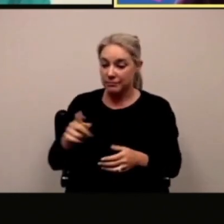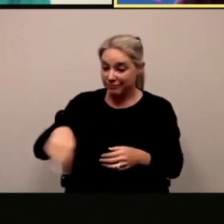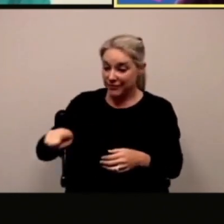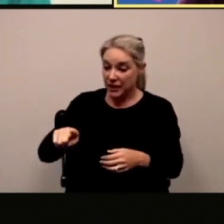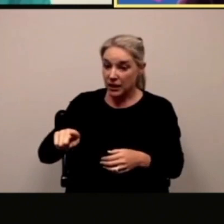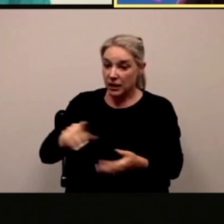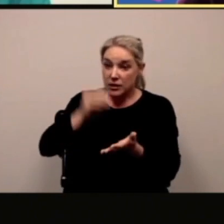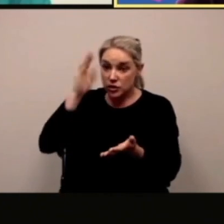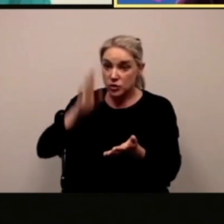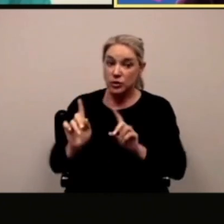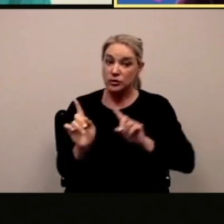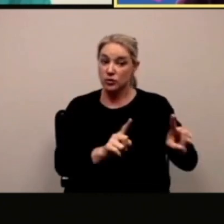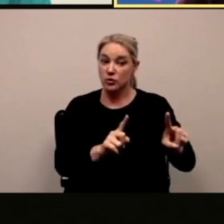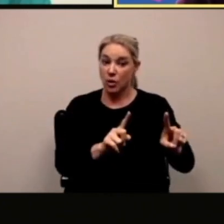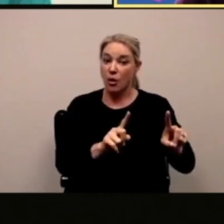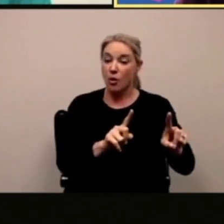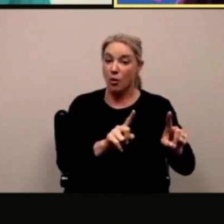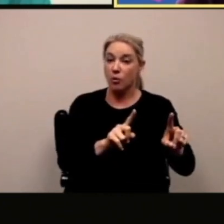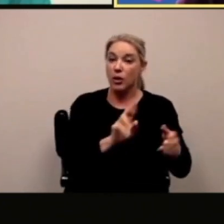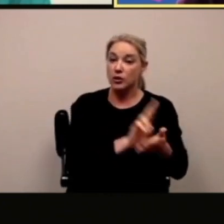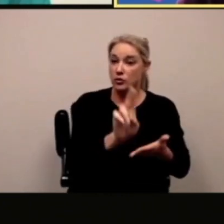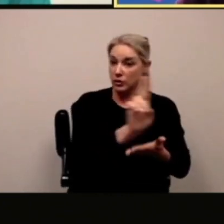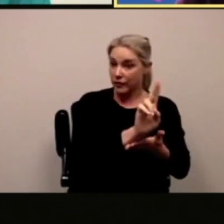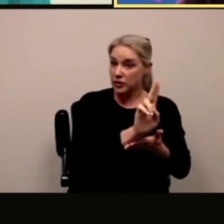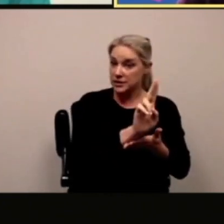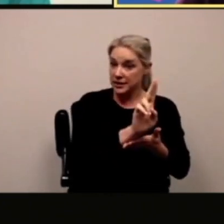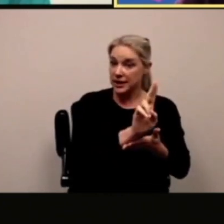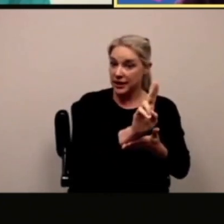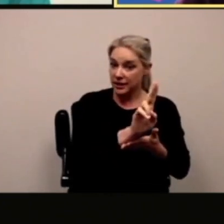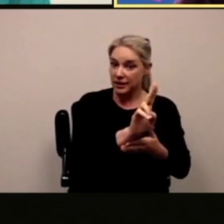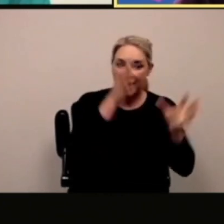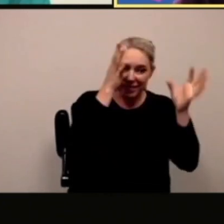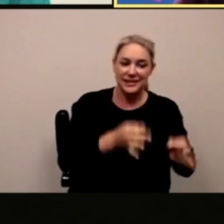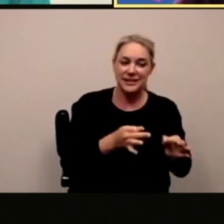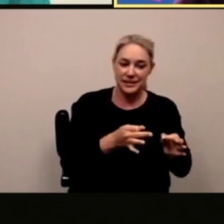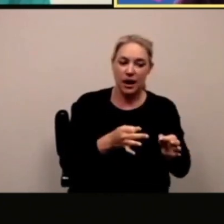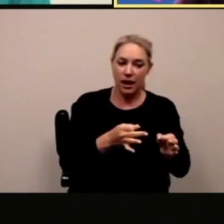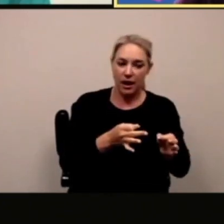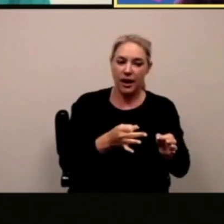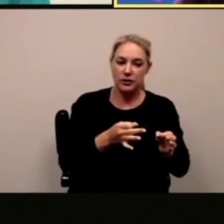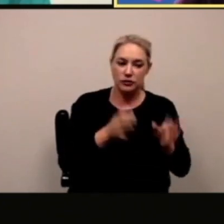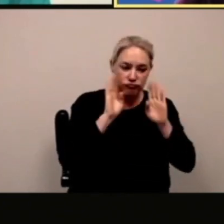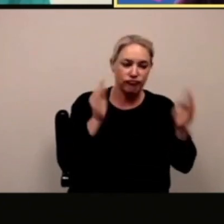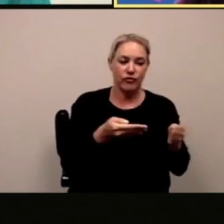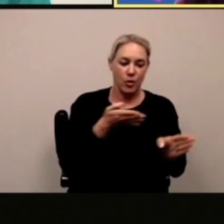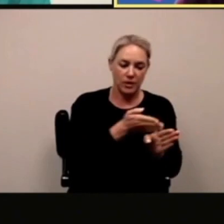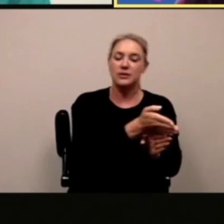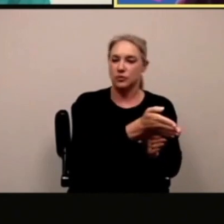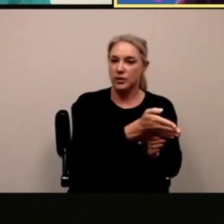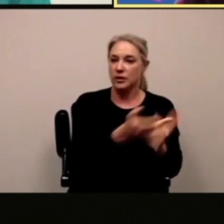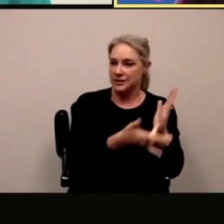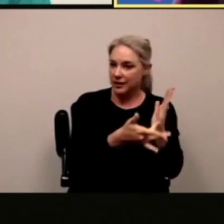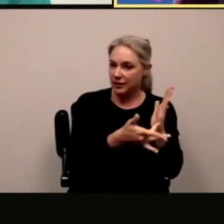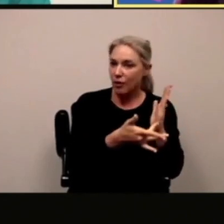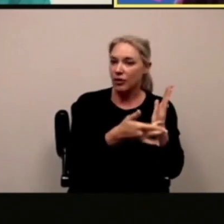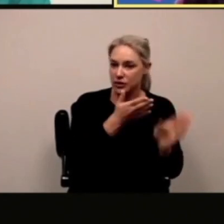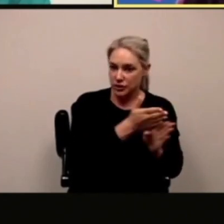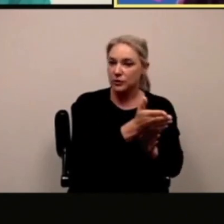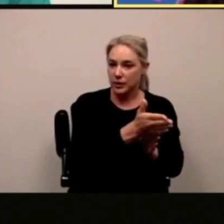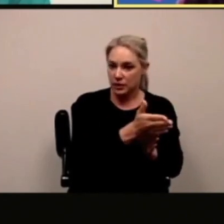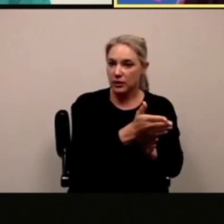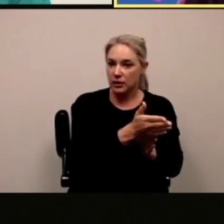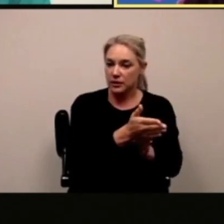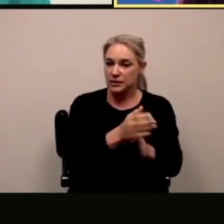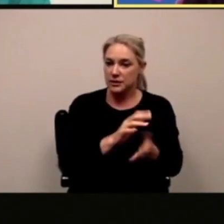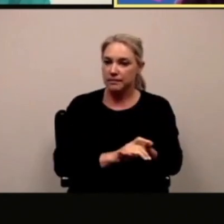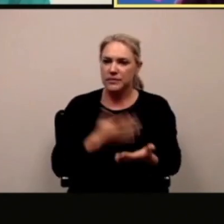university, some of them choose those careers. And it is really nice to see they